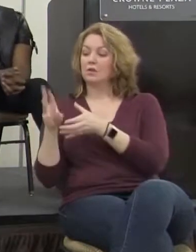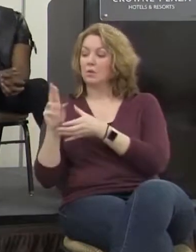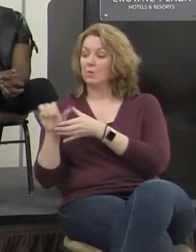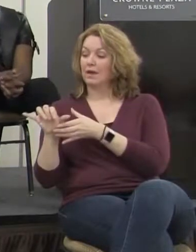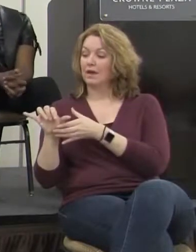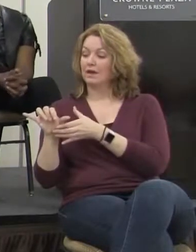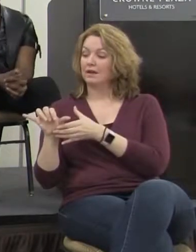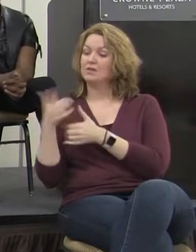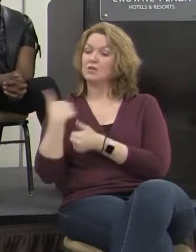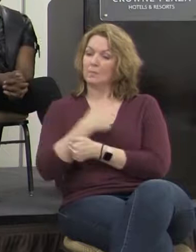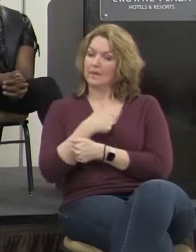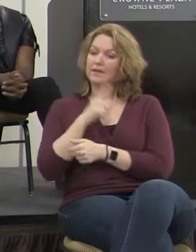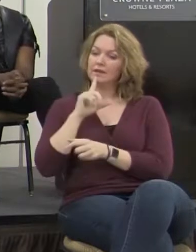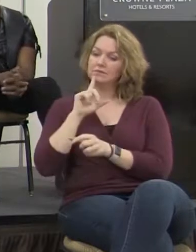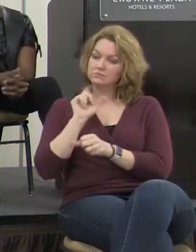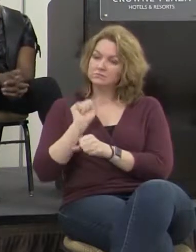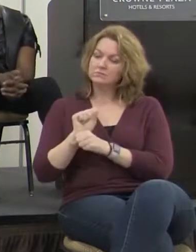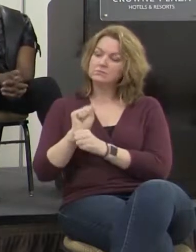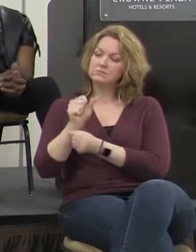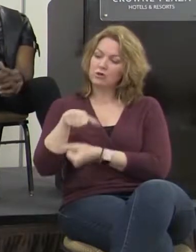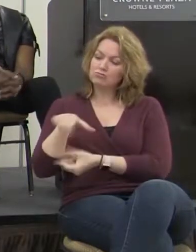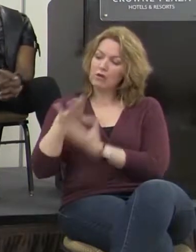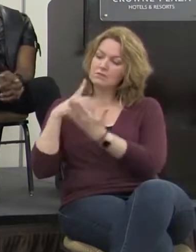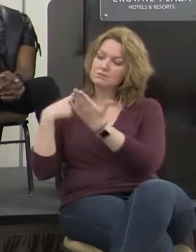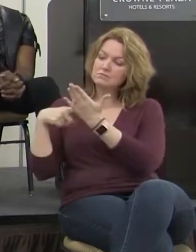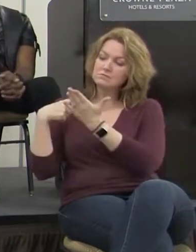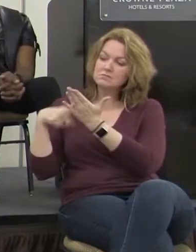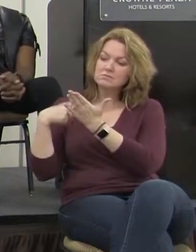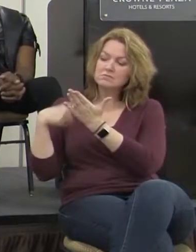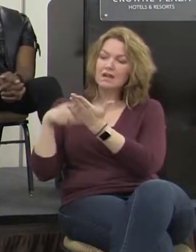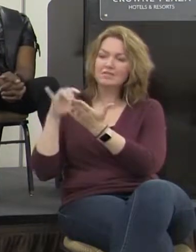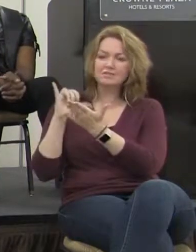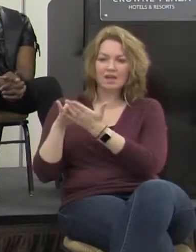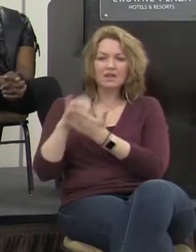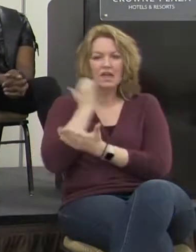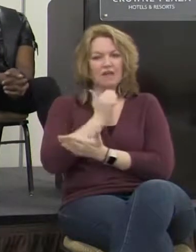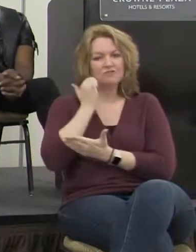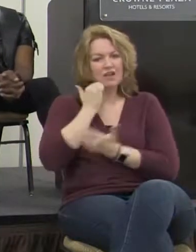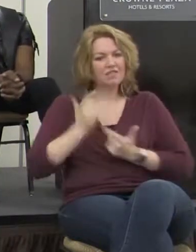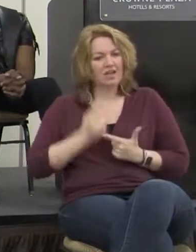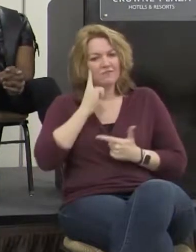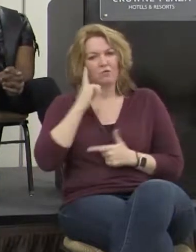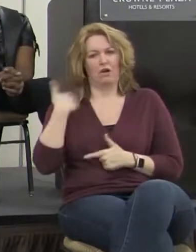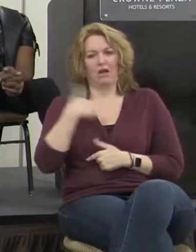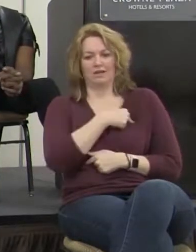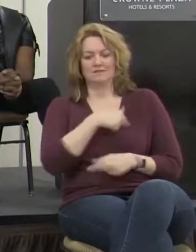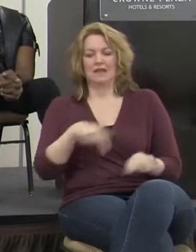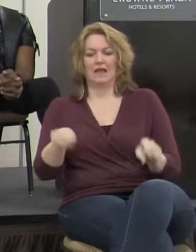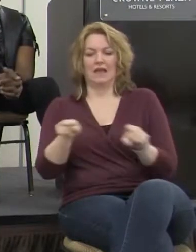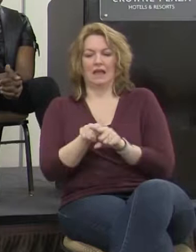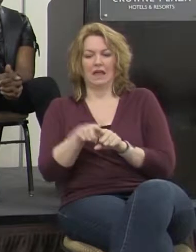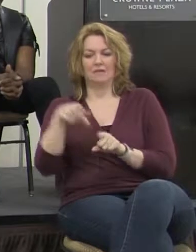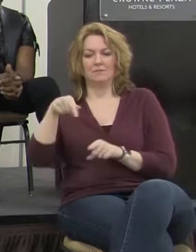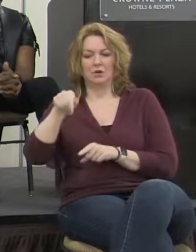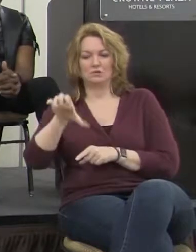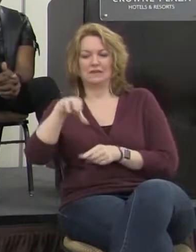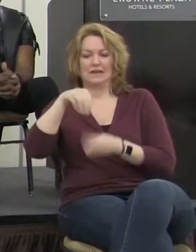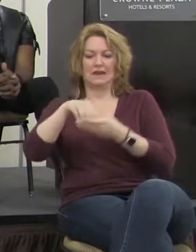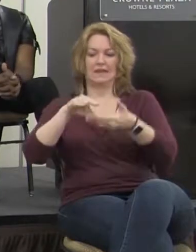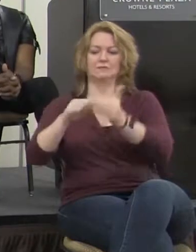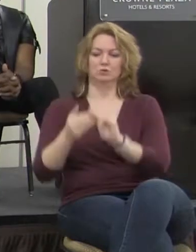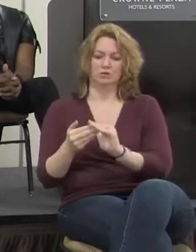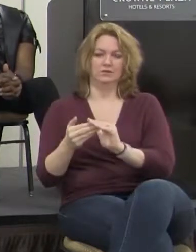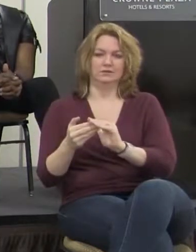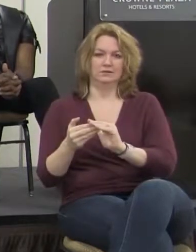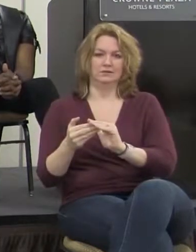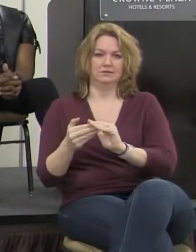can address the issues that are germane to us as people of color in the community.